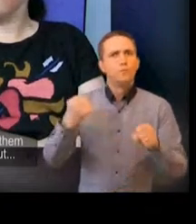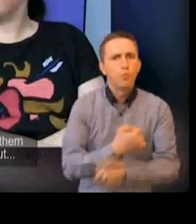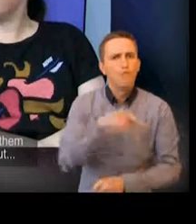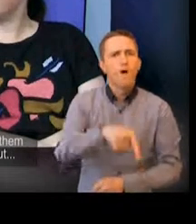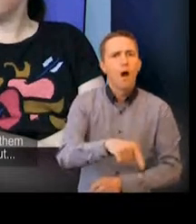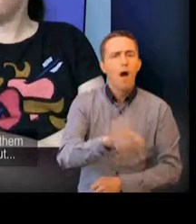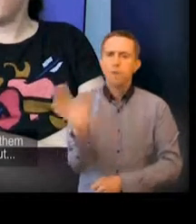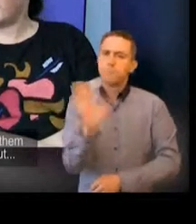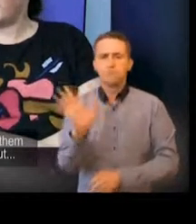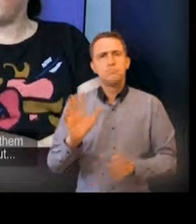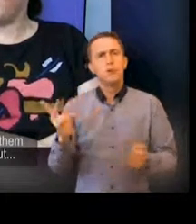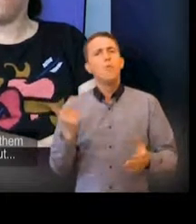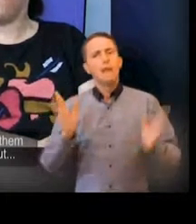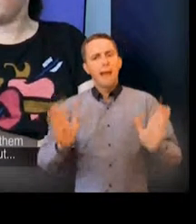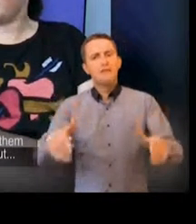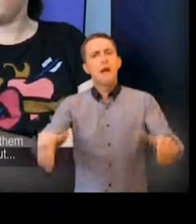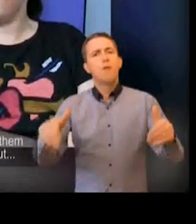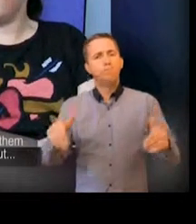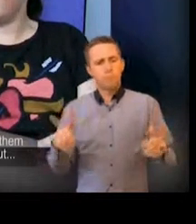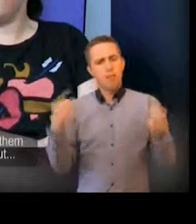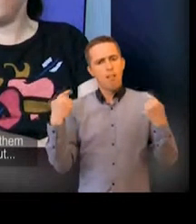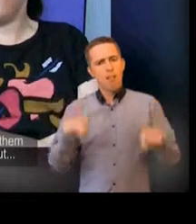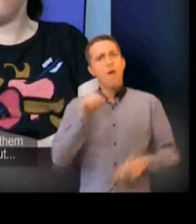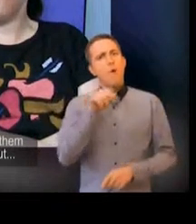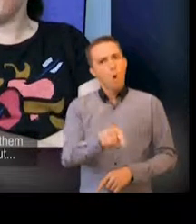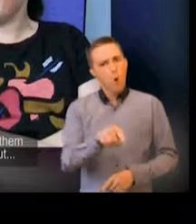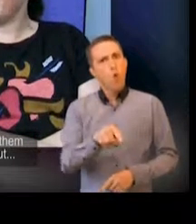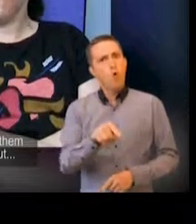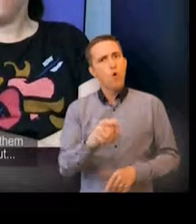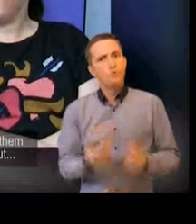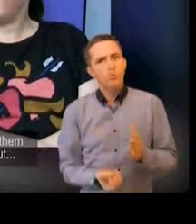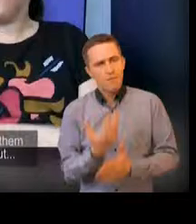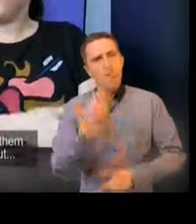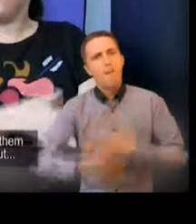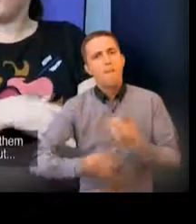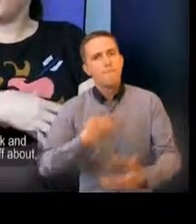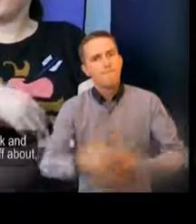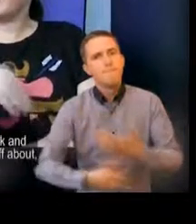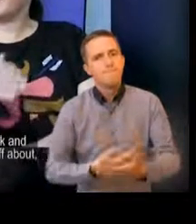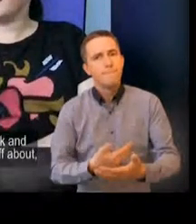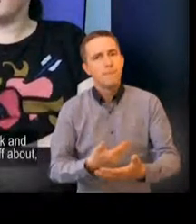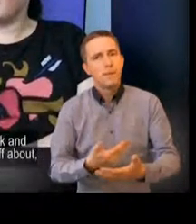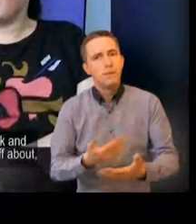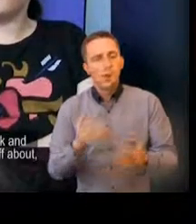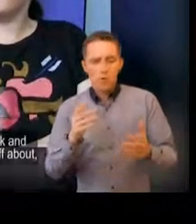and recognise what is in her best interest, not what makes it easier for her, but